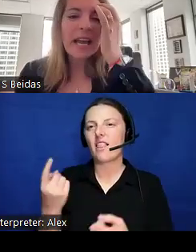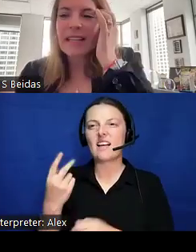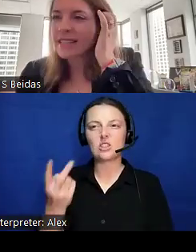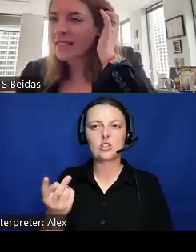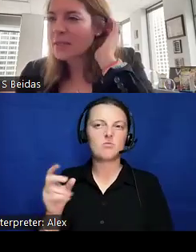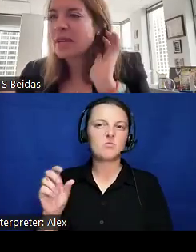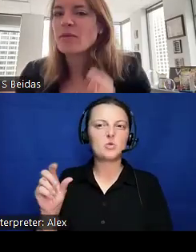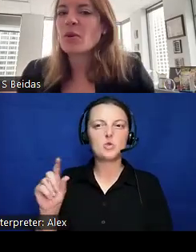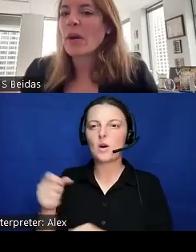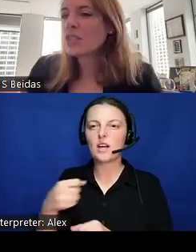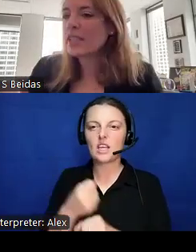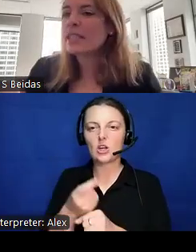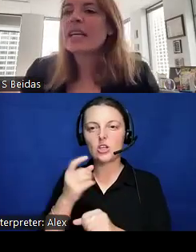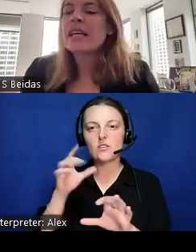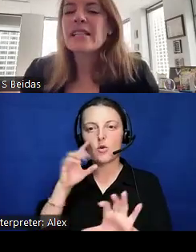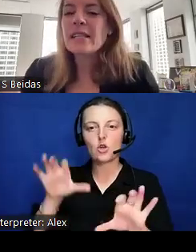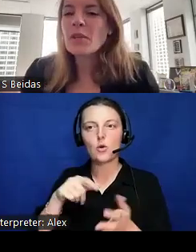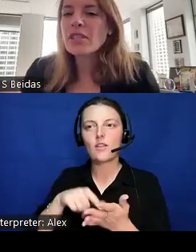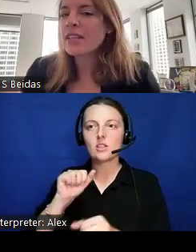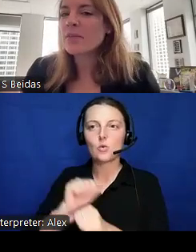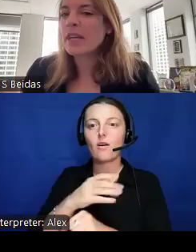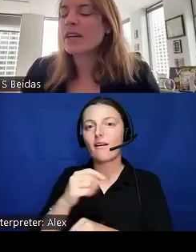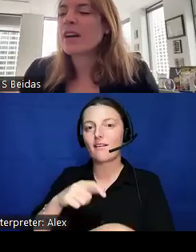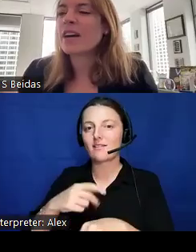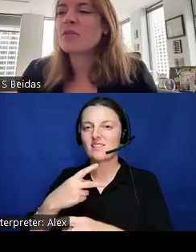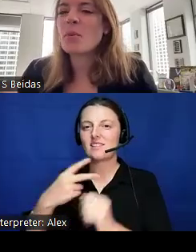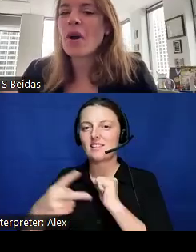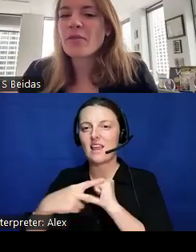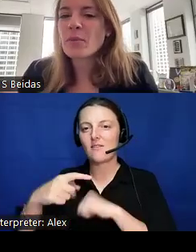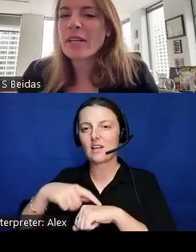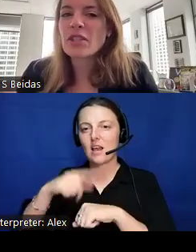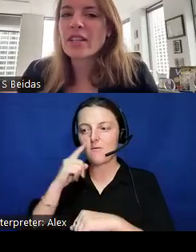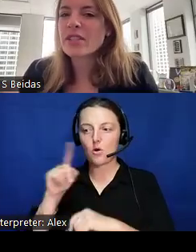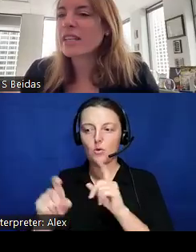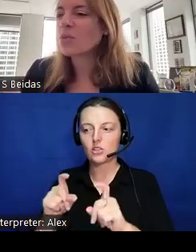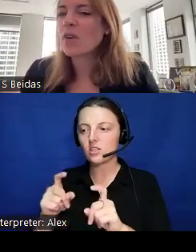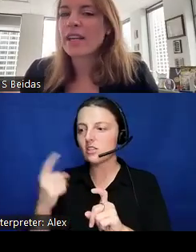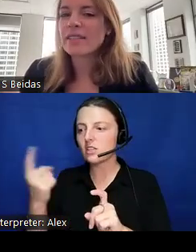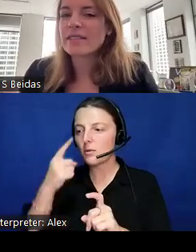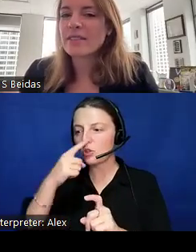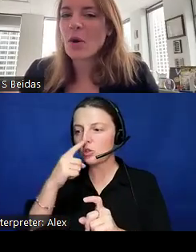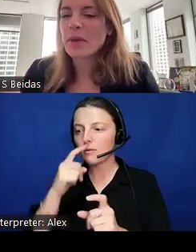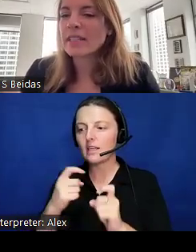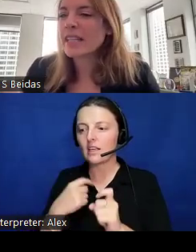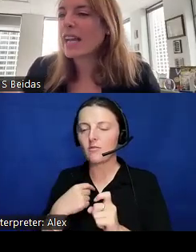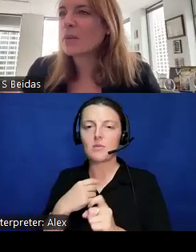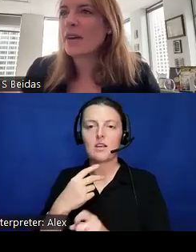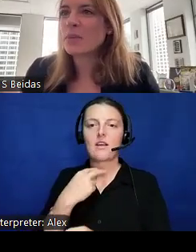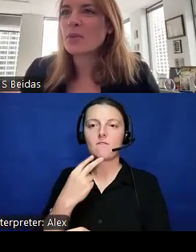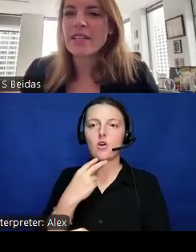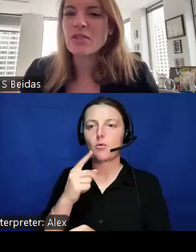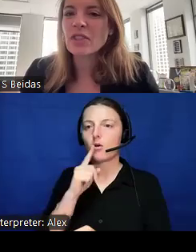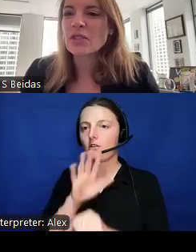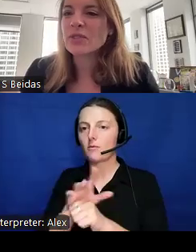doing this work and save some time for questions. Can someone just give me a verbal confirmation that you're seeing the right